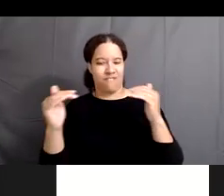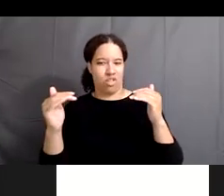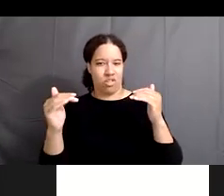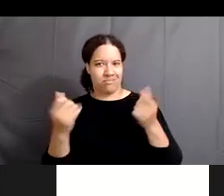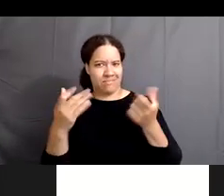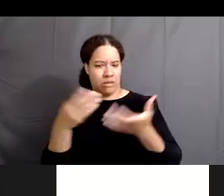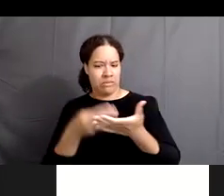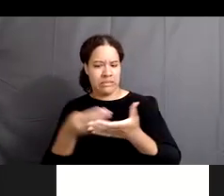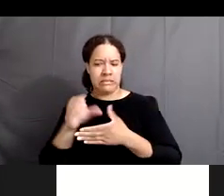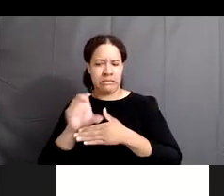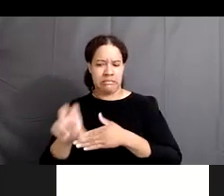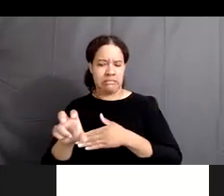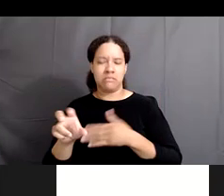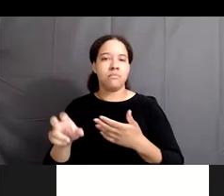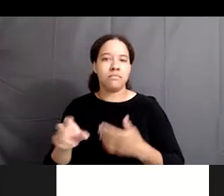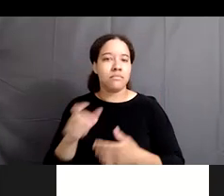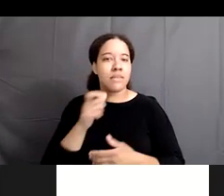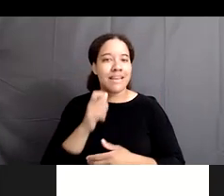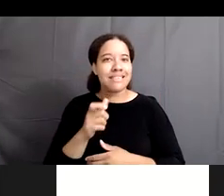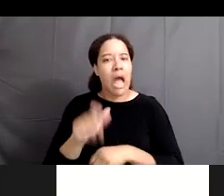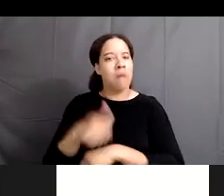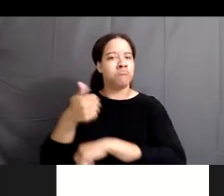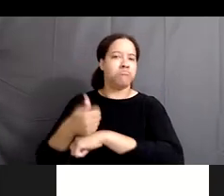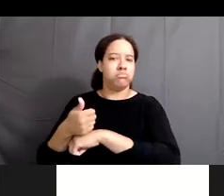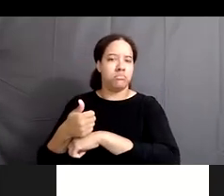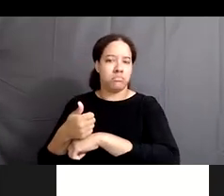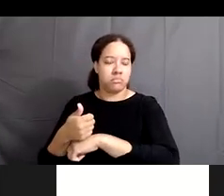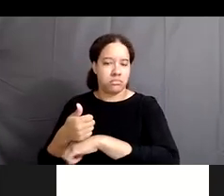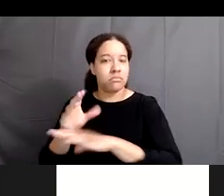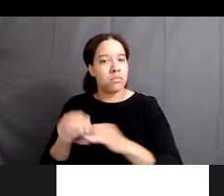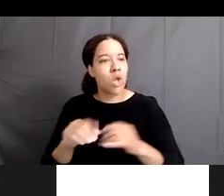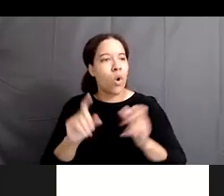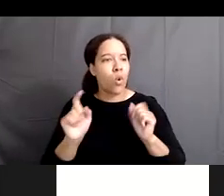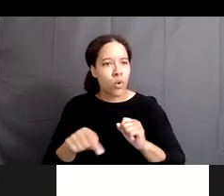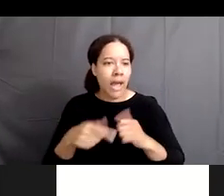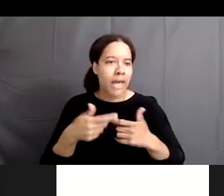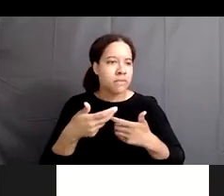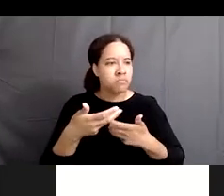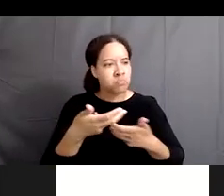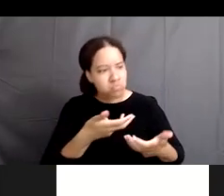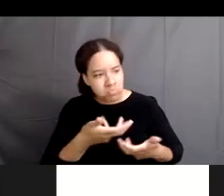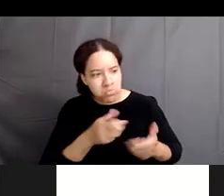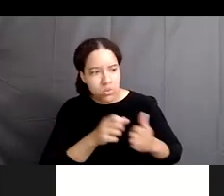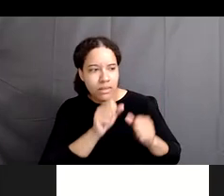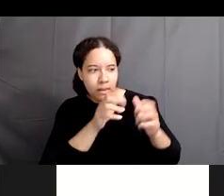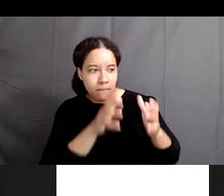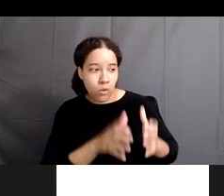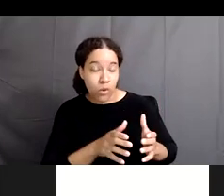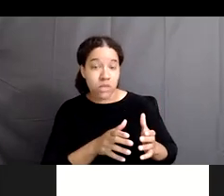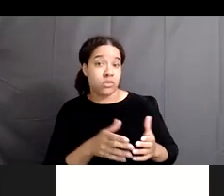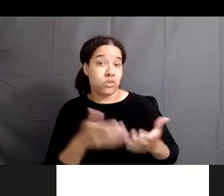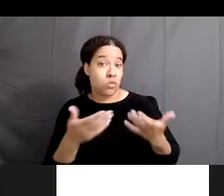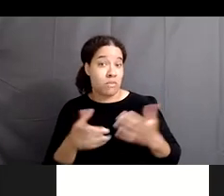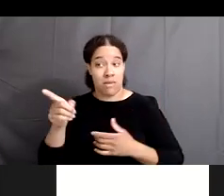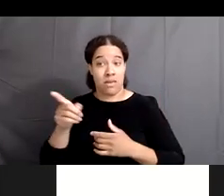not prescriptive, but rather there can be an ongoing dialogue between potentially that selling owner and the